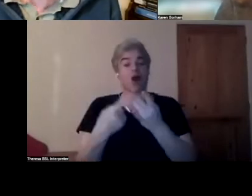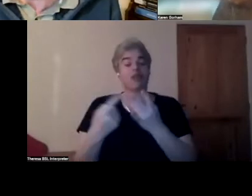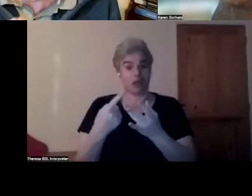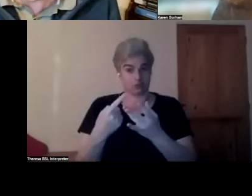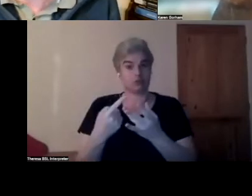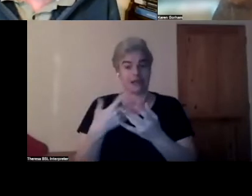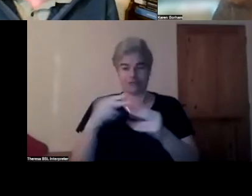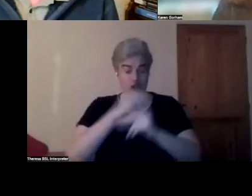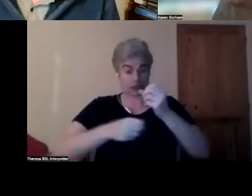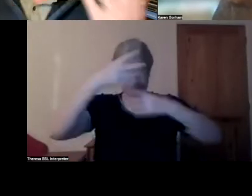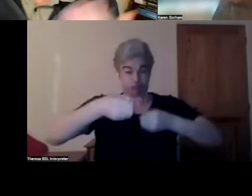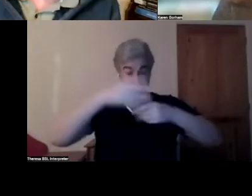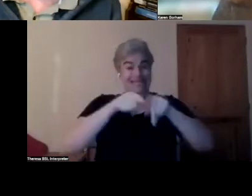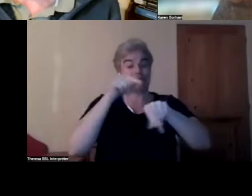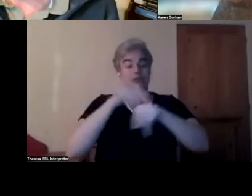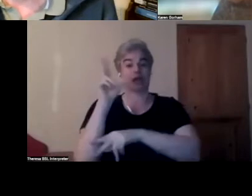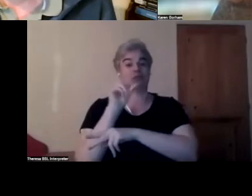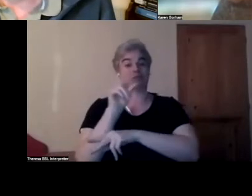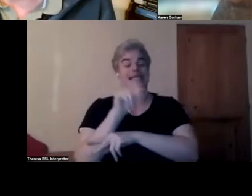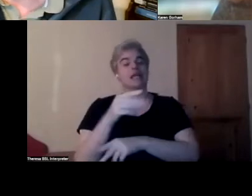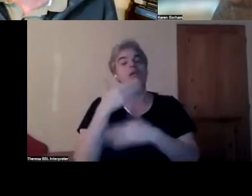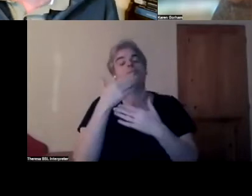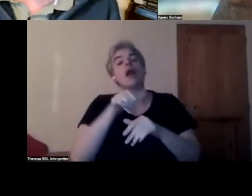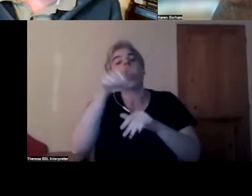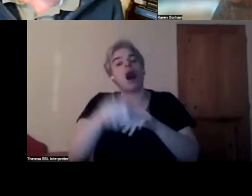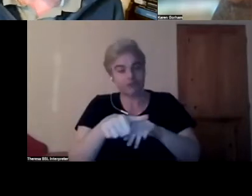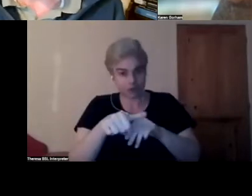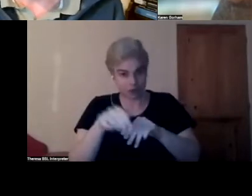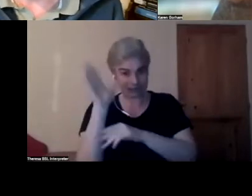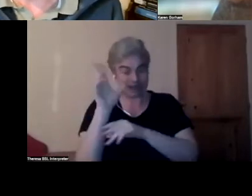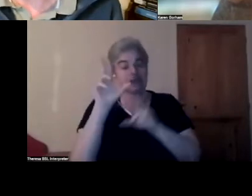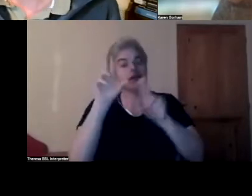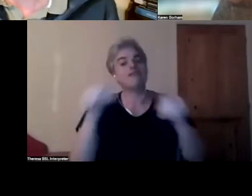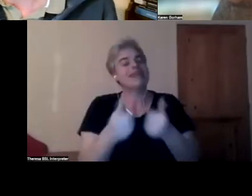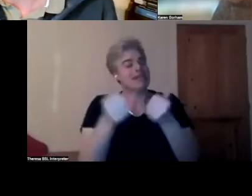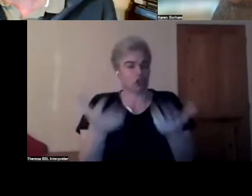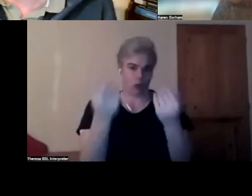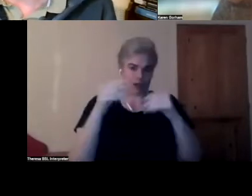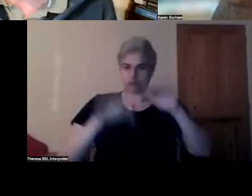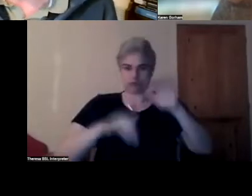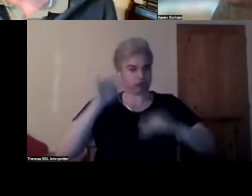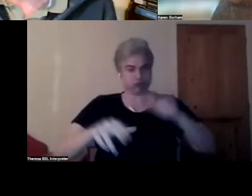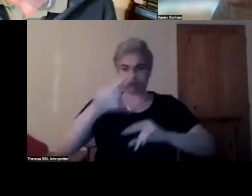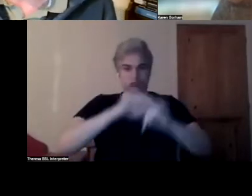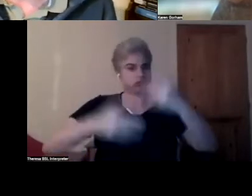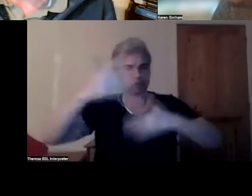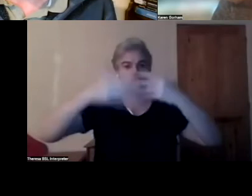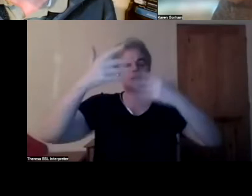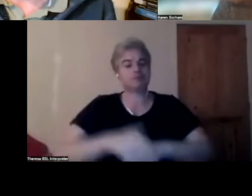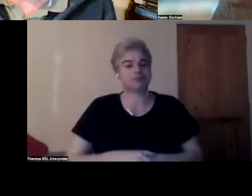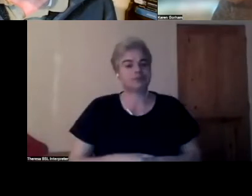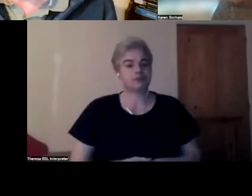going on during the talks, but feel free to use it afterwards. And I'll say a bit more about how we're arranging the Q&A when we get